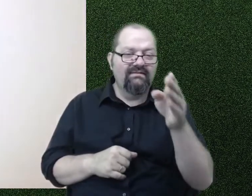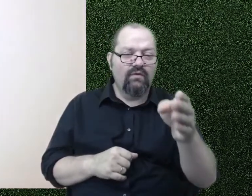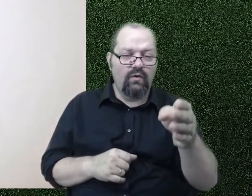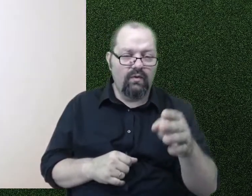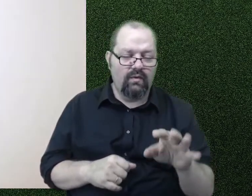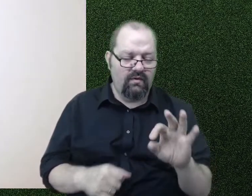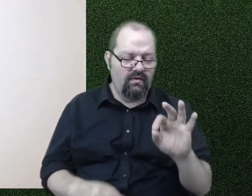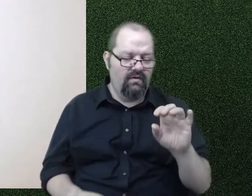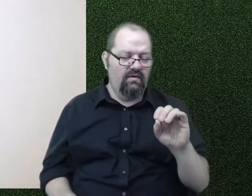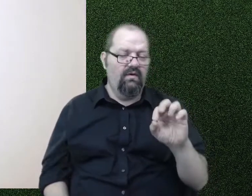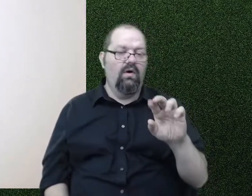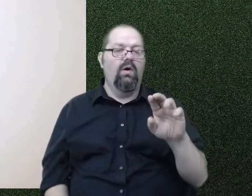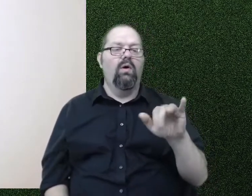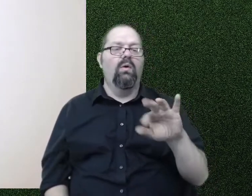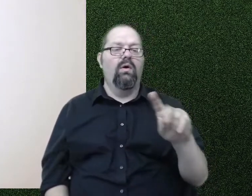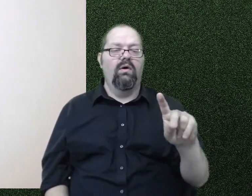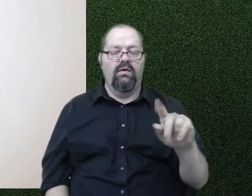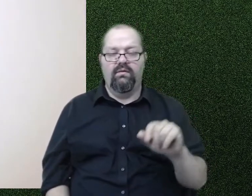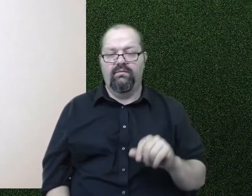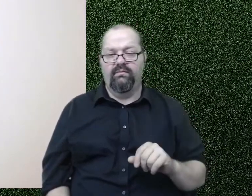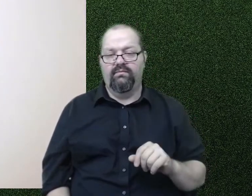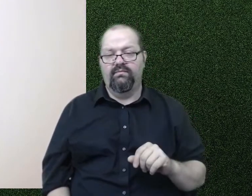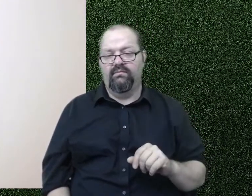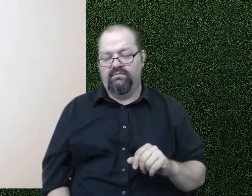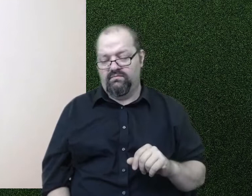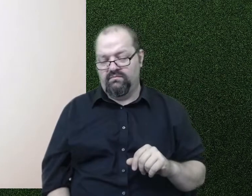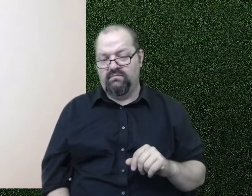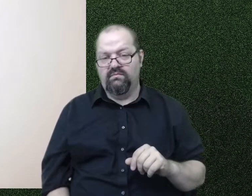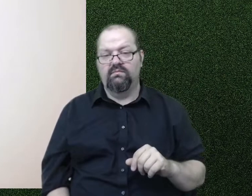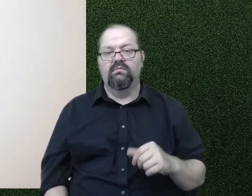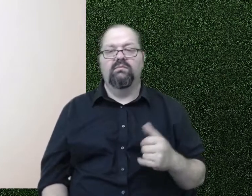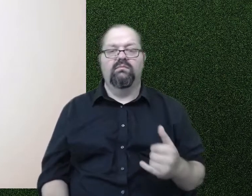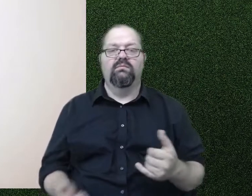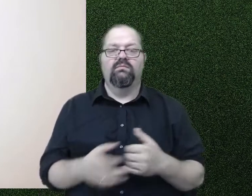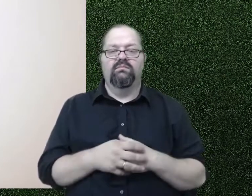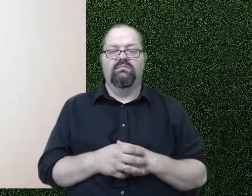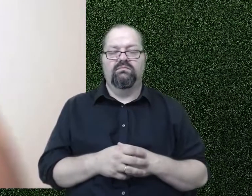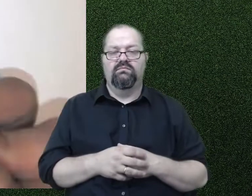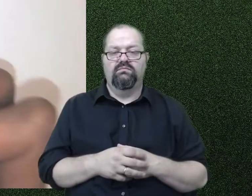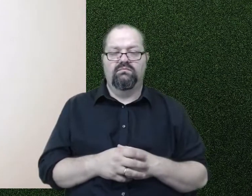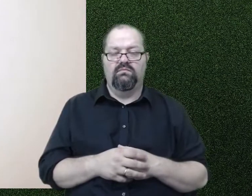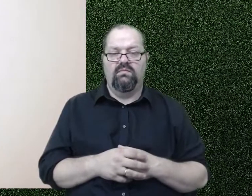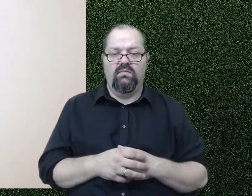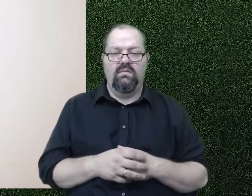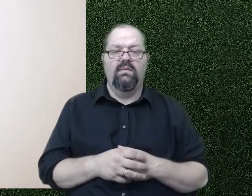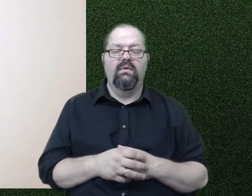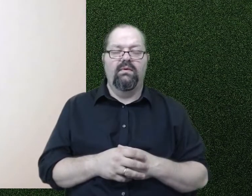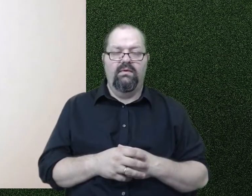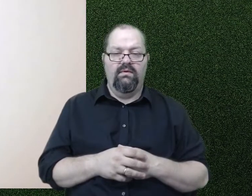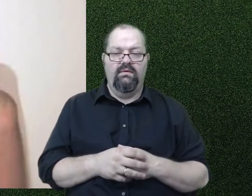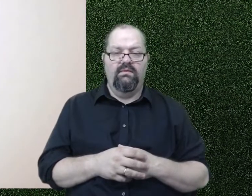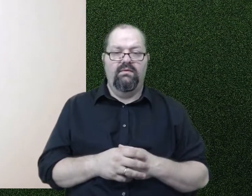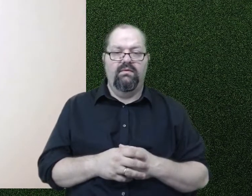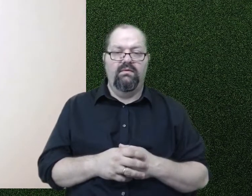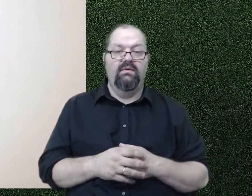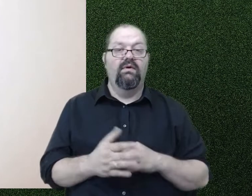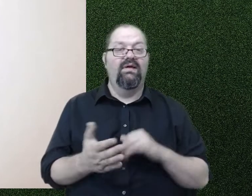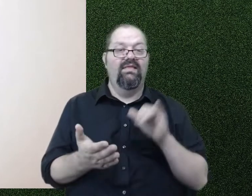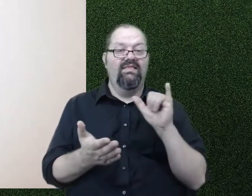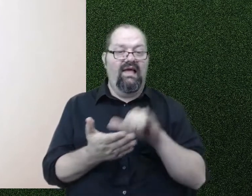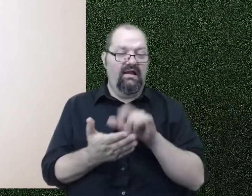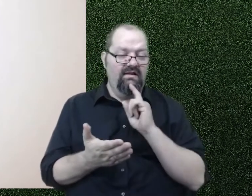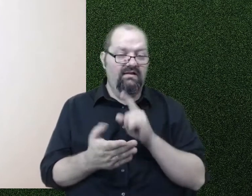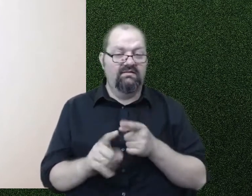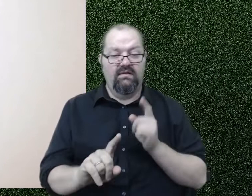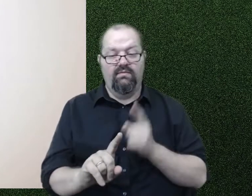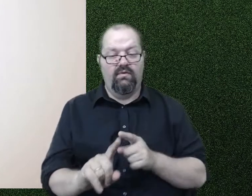And then I'm going to do the same thing down here. Parallel to the x-axis, it looks like this. Parallel to the y-axis, it looks like that. That is the point x